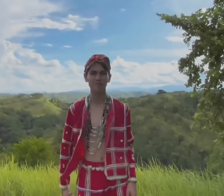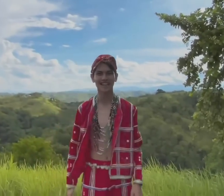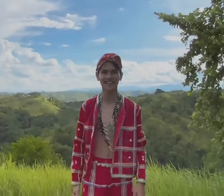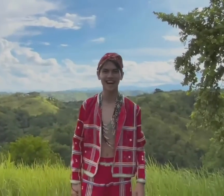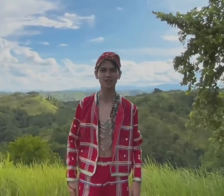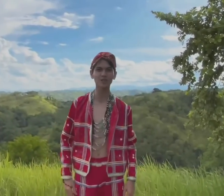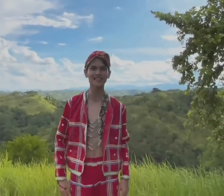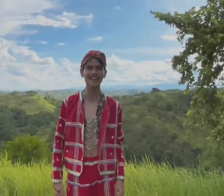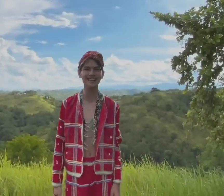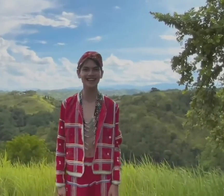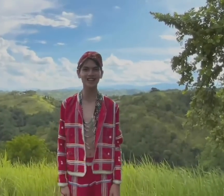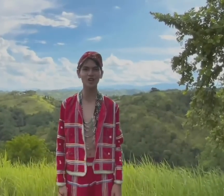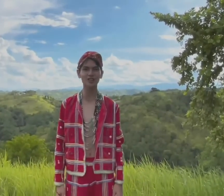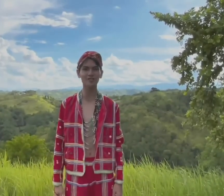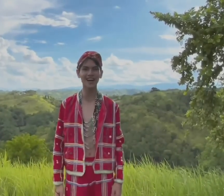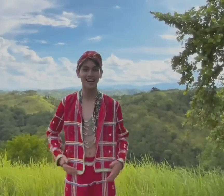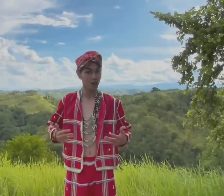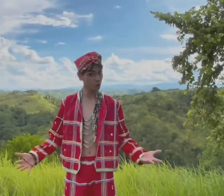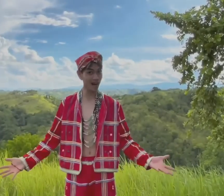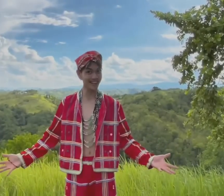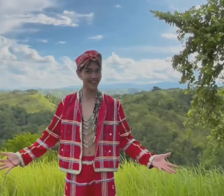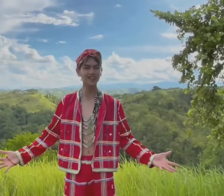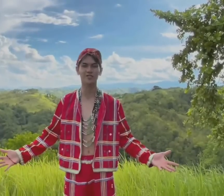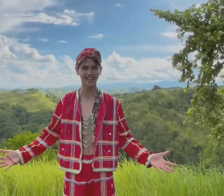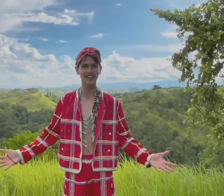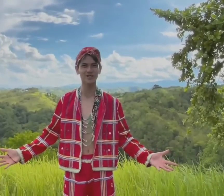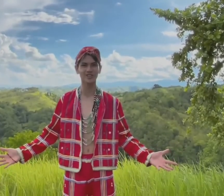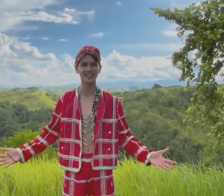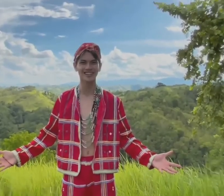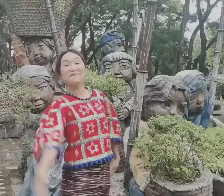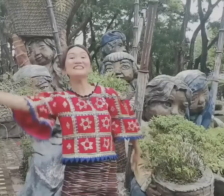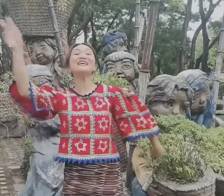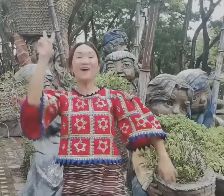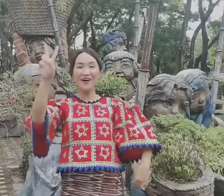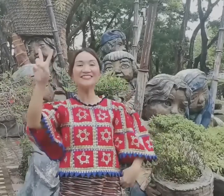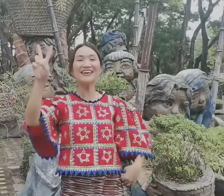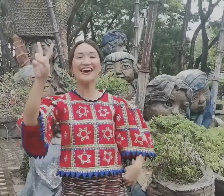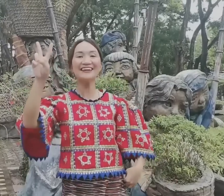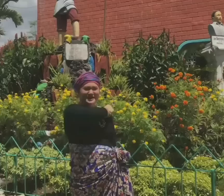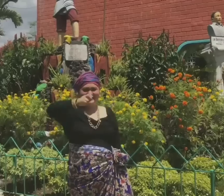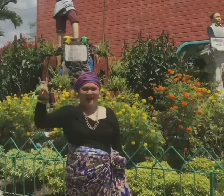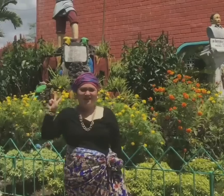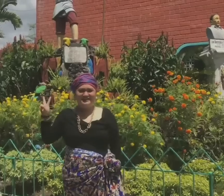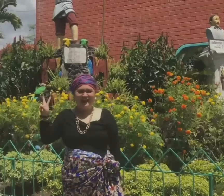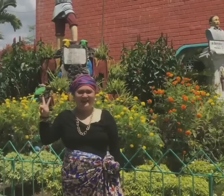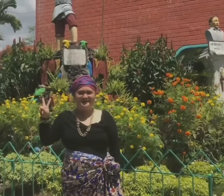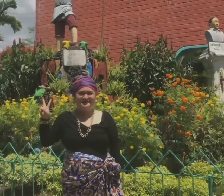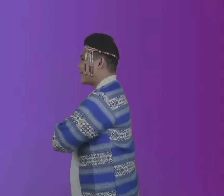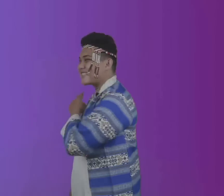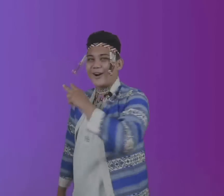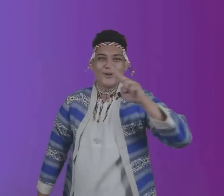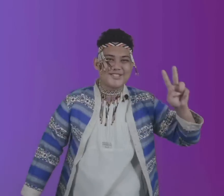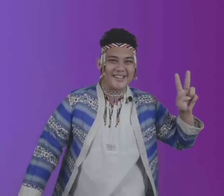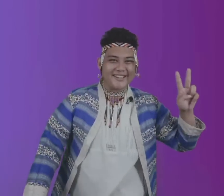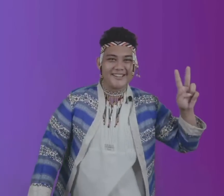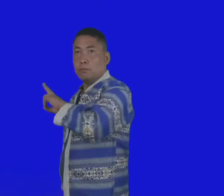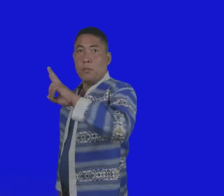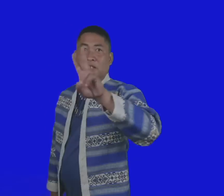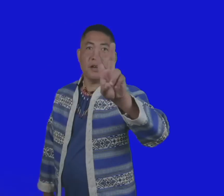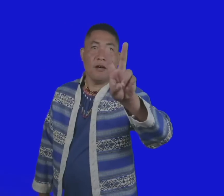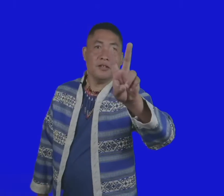11 para sa National Science and Technology Fair 2022. Basta 11! Basta 11! Basta